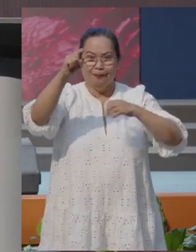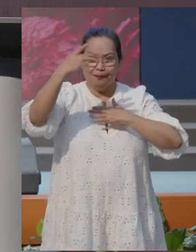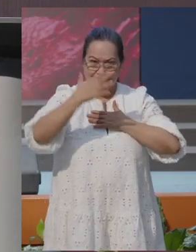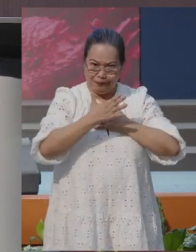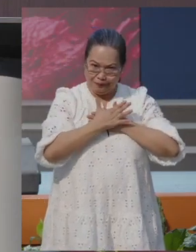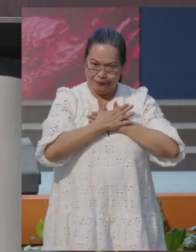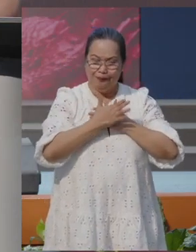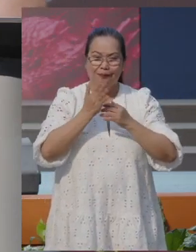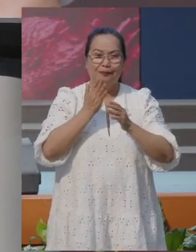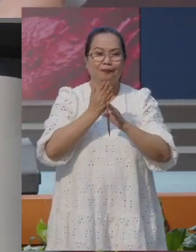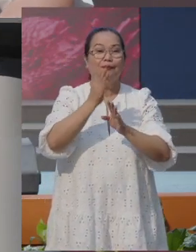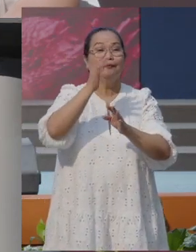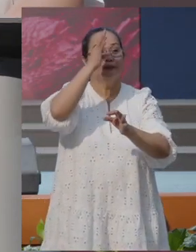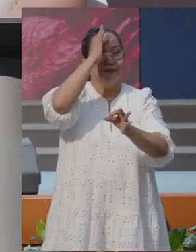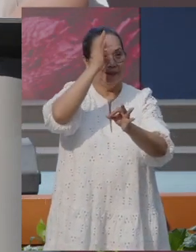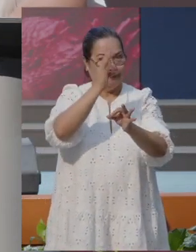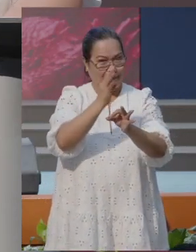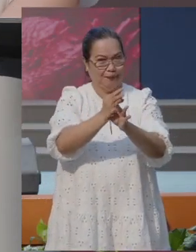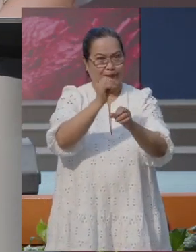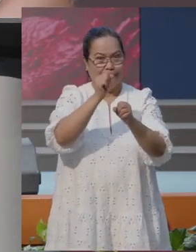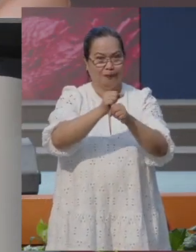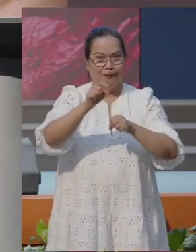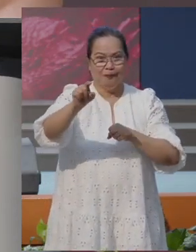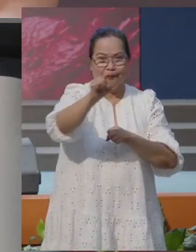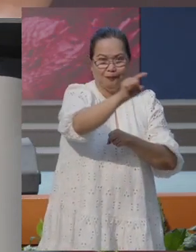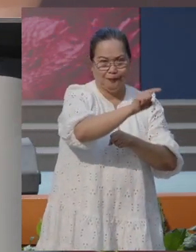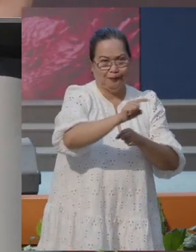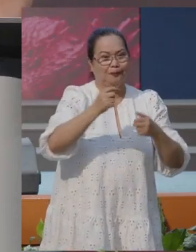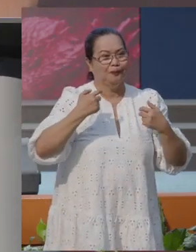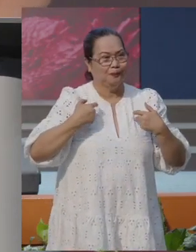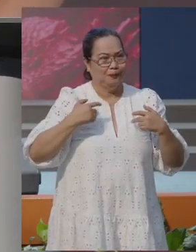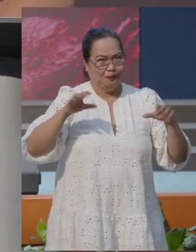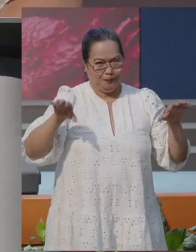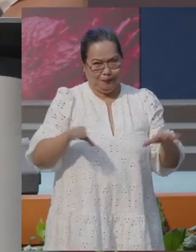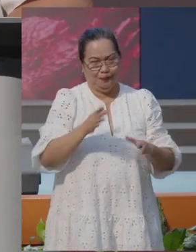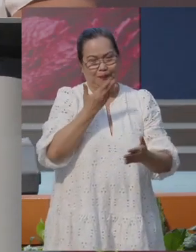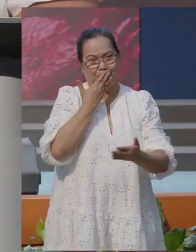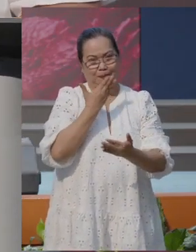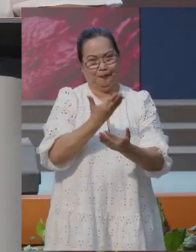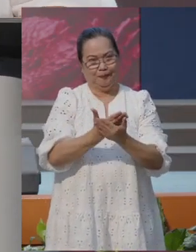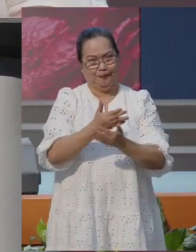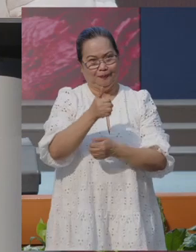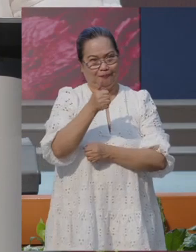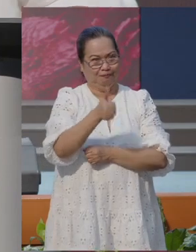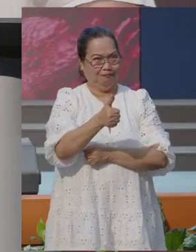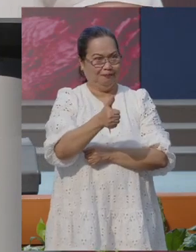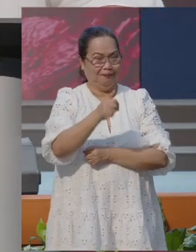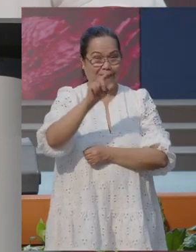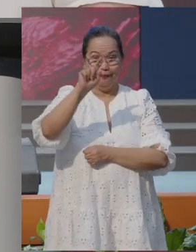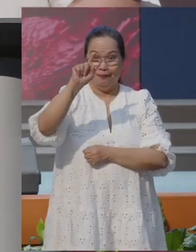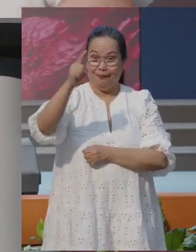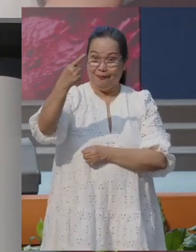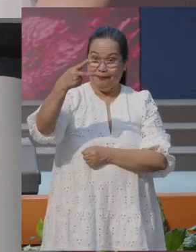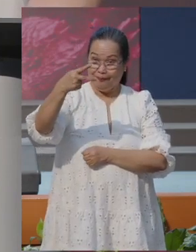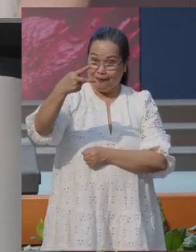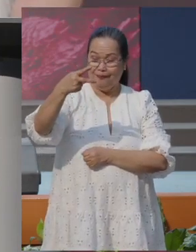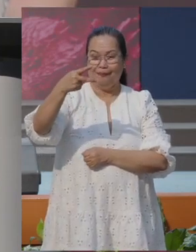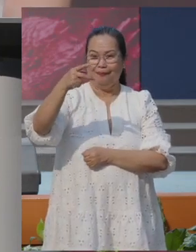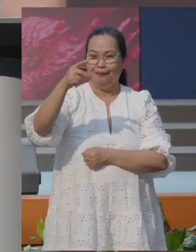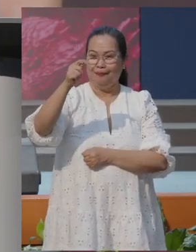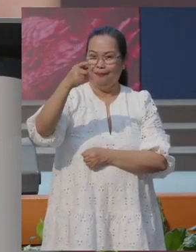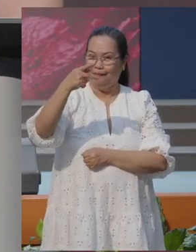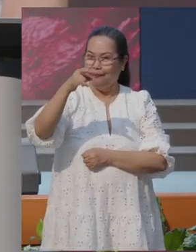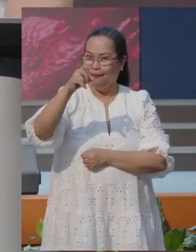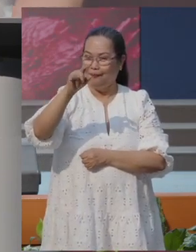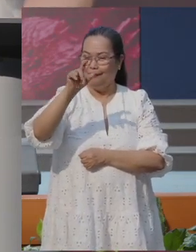faith in order to do good works. The 2 Thessalonians 2:13, but we